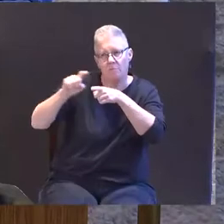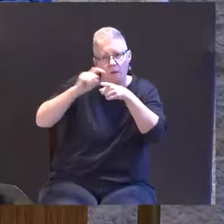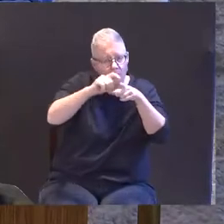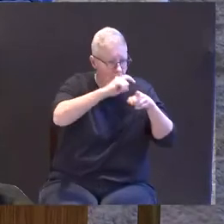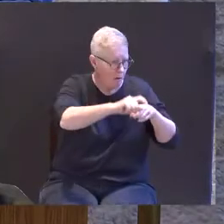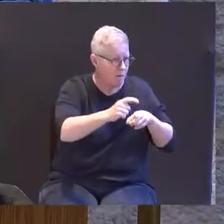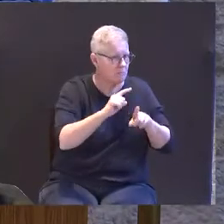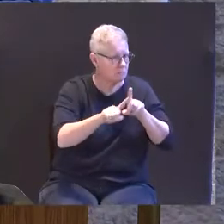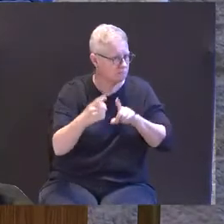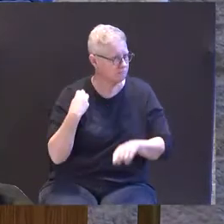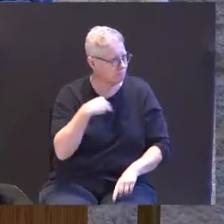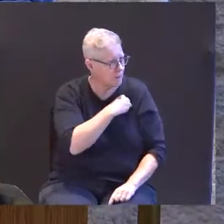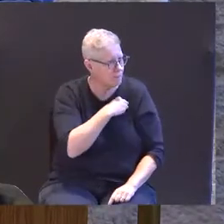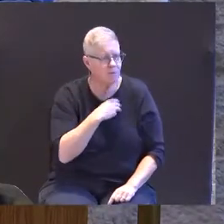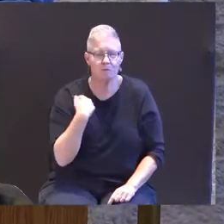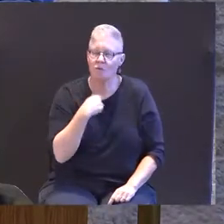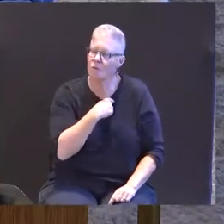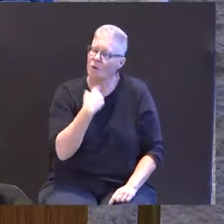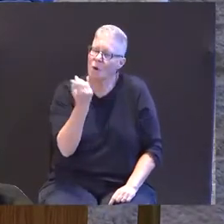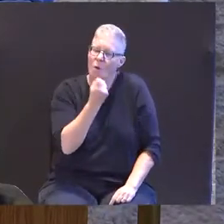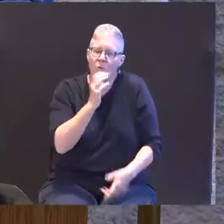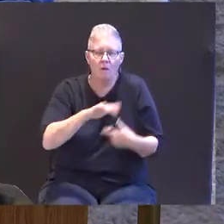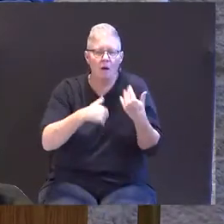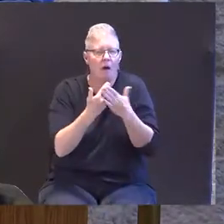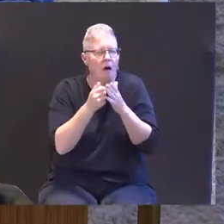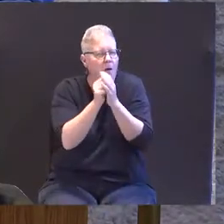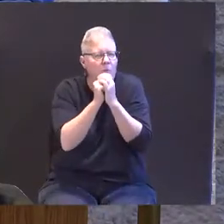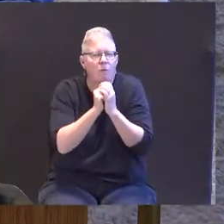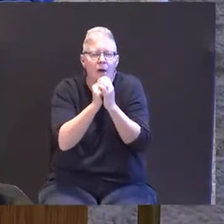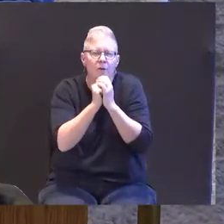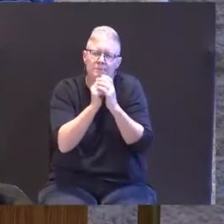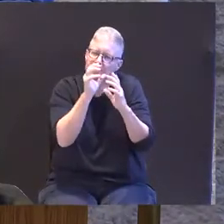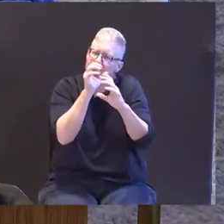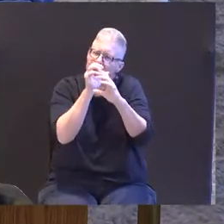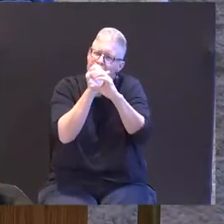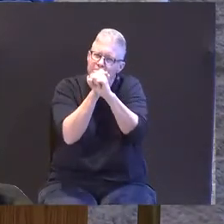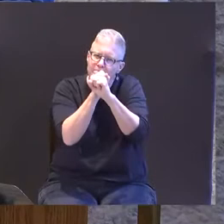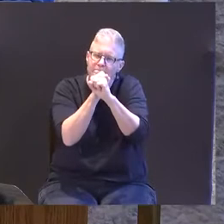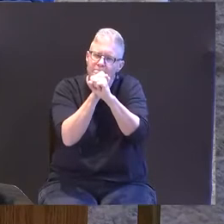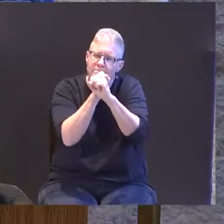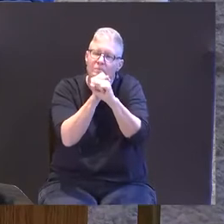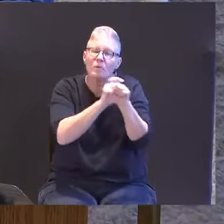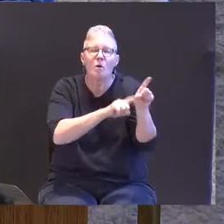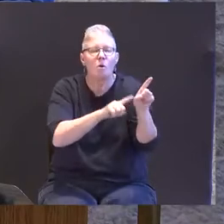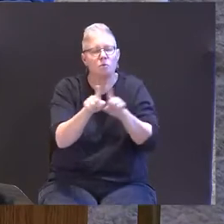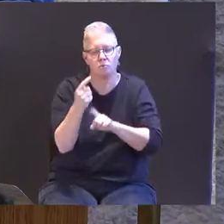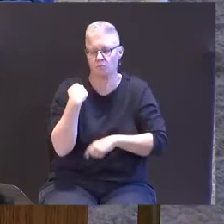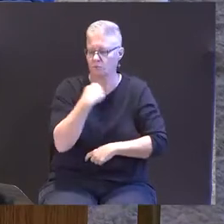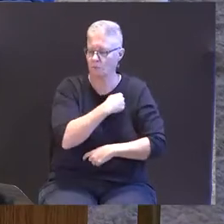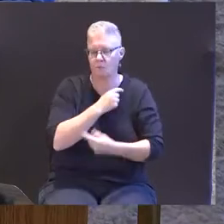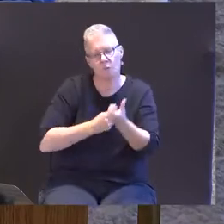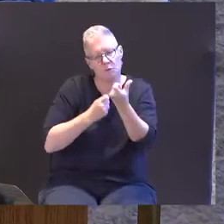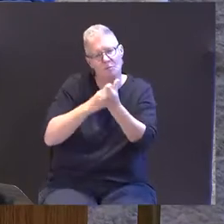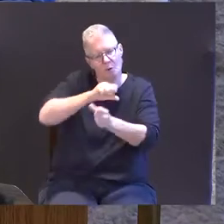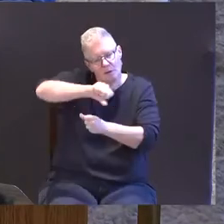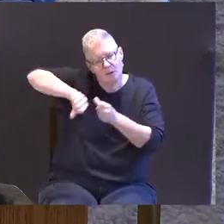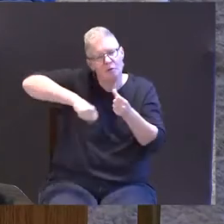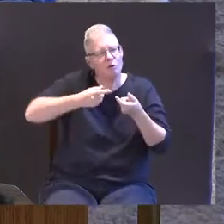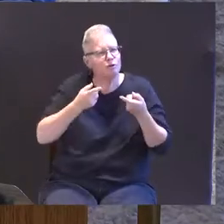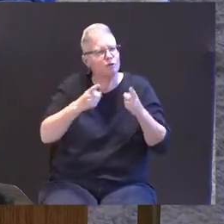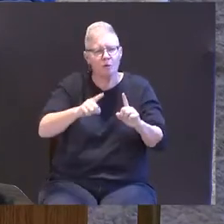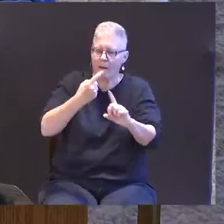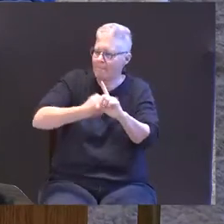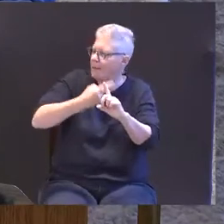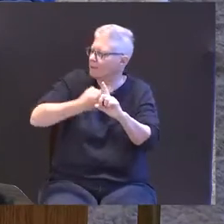light. We hold all prayers in the strictest of confidence. We also support one another at our monthly praying,